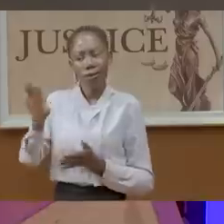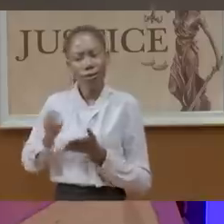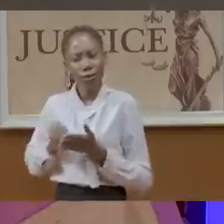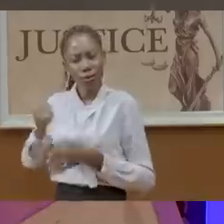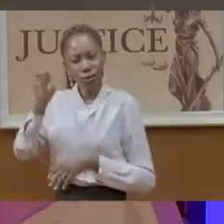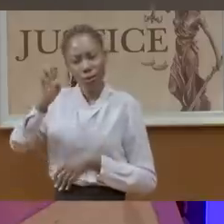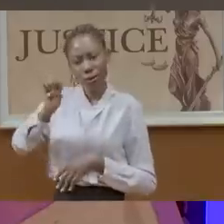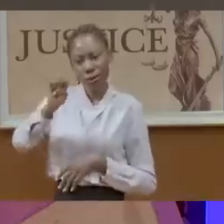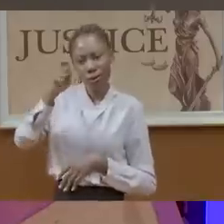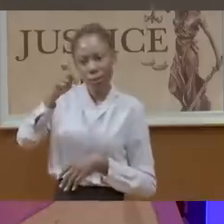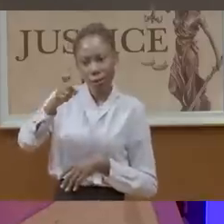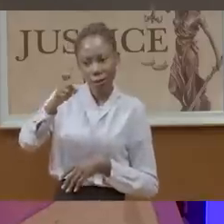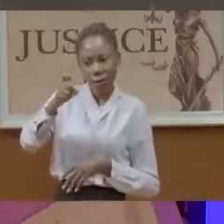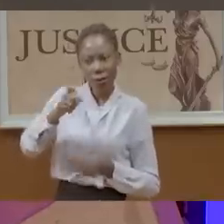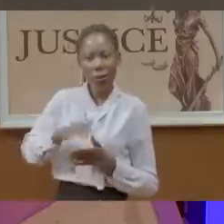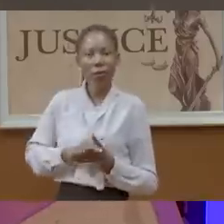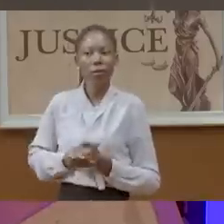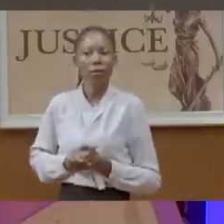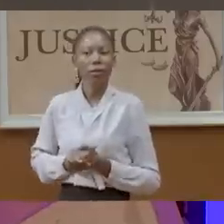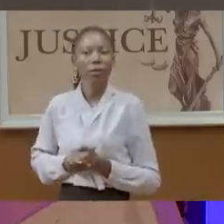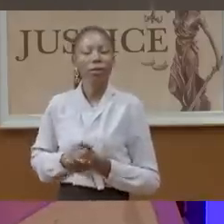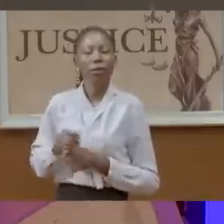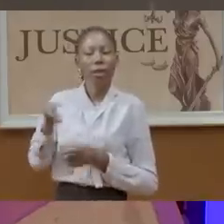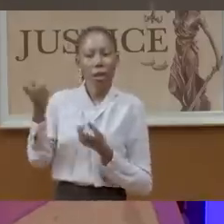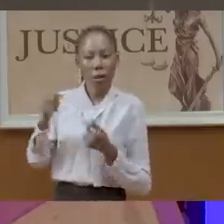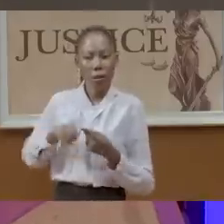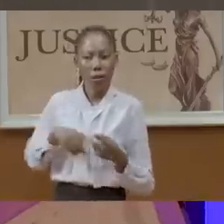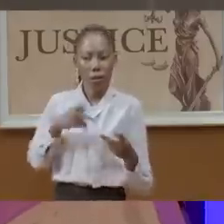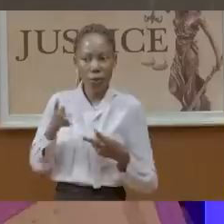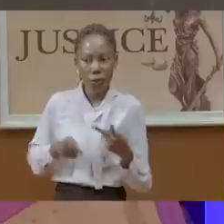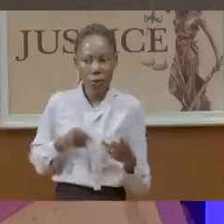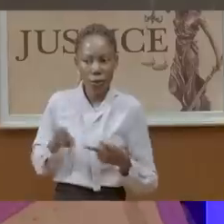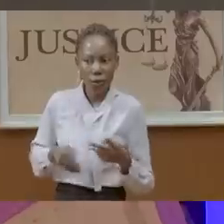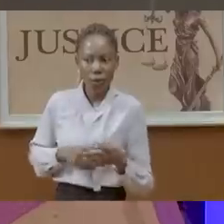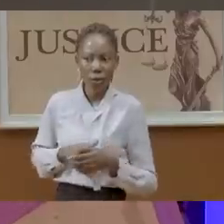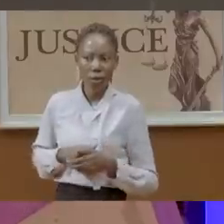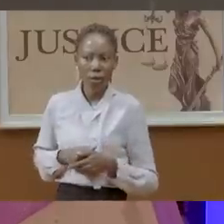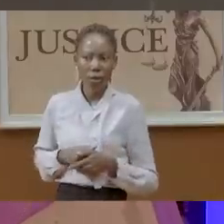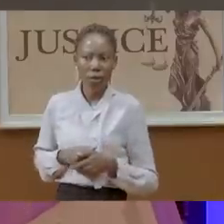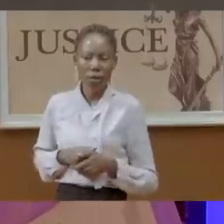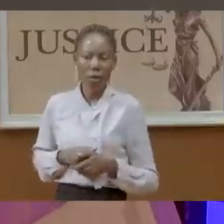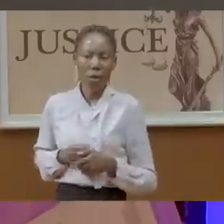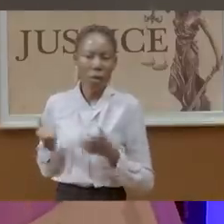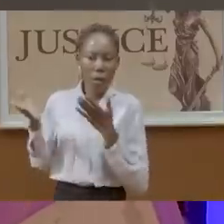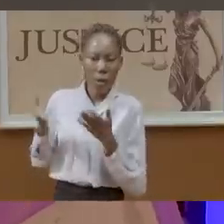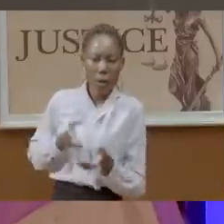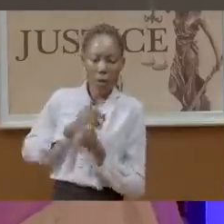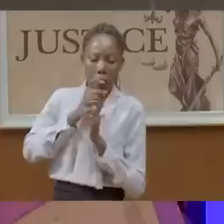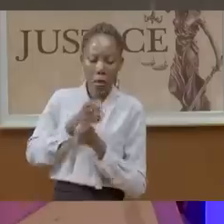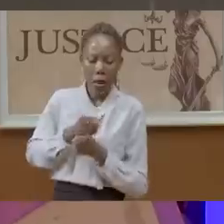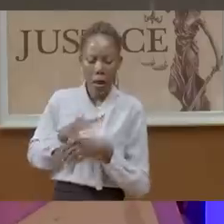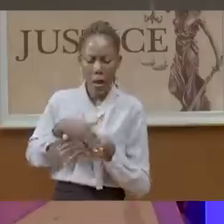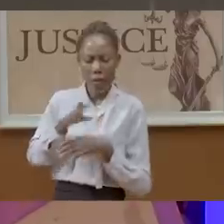What she even gave me that day, I still remember. I was telling my kids of recent the gift she brought for the wedding. So 2 months into the